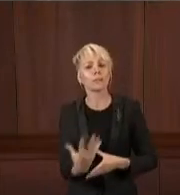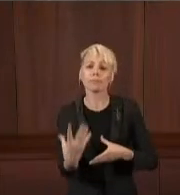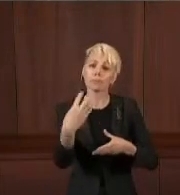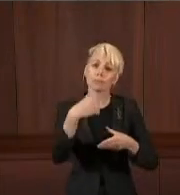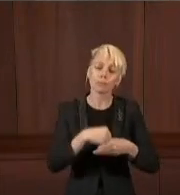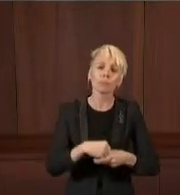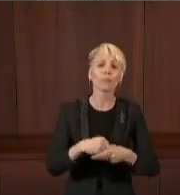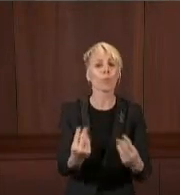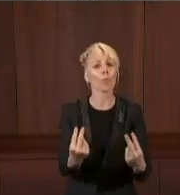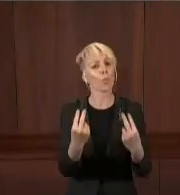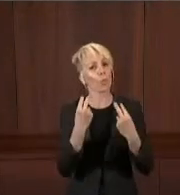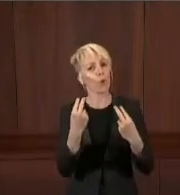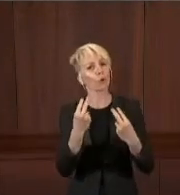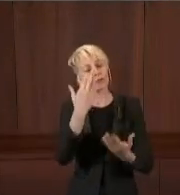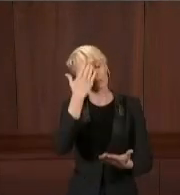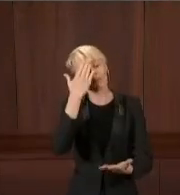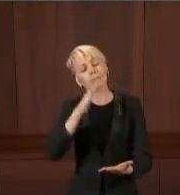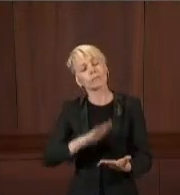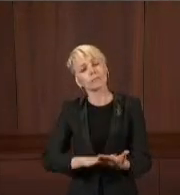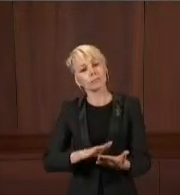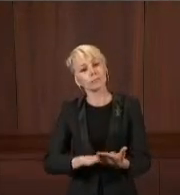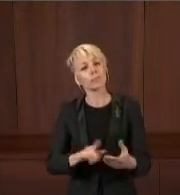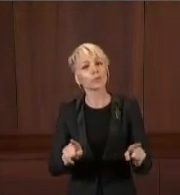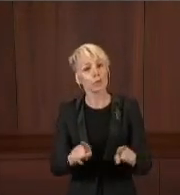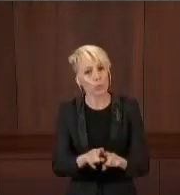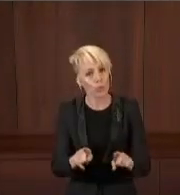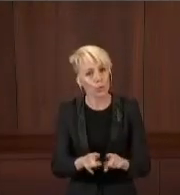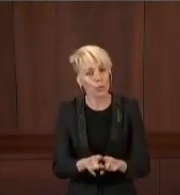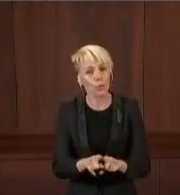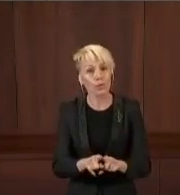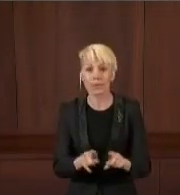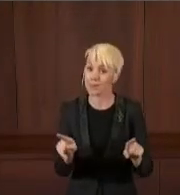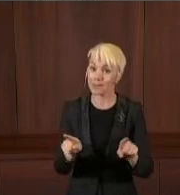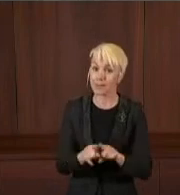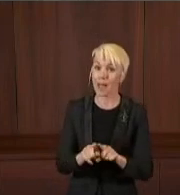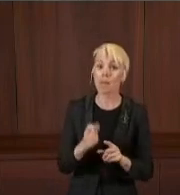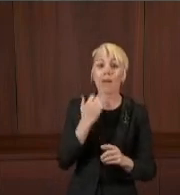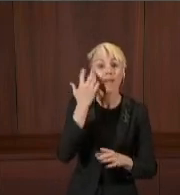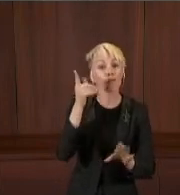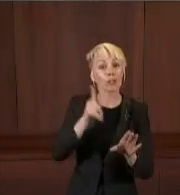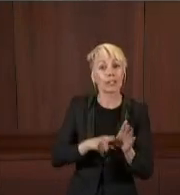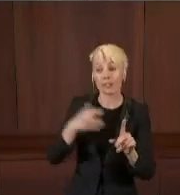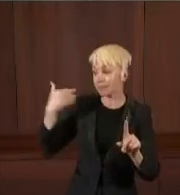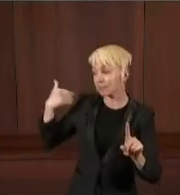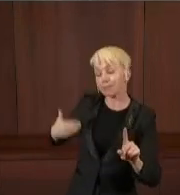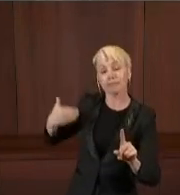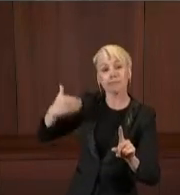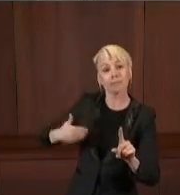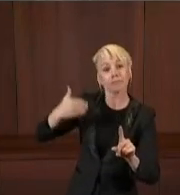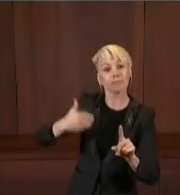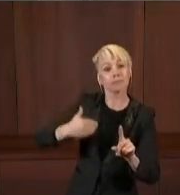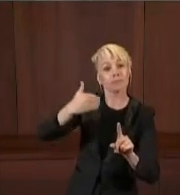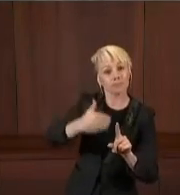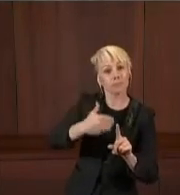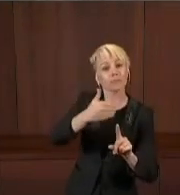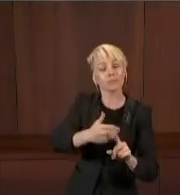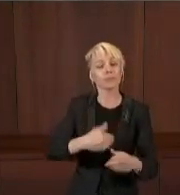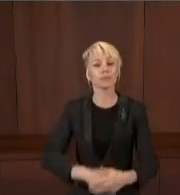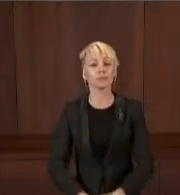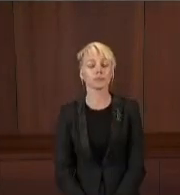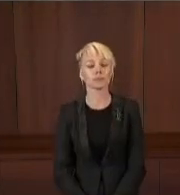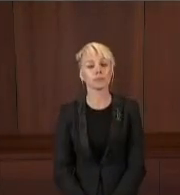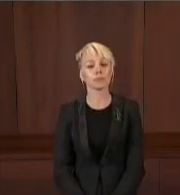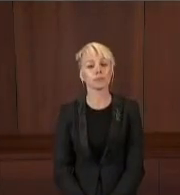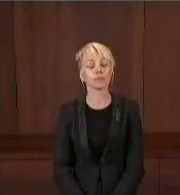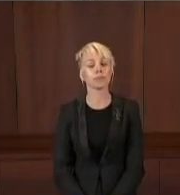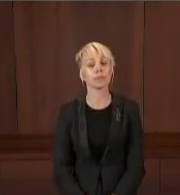this Anzac Day act of remembrance, as you would at any Anzac Day event you would attend live. On this Anzac